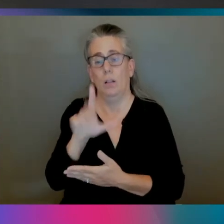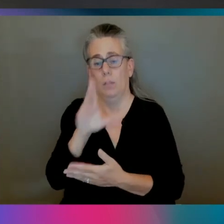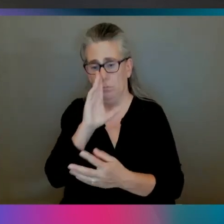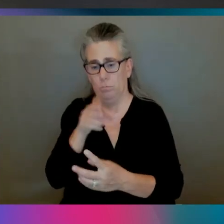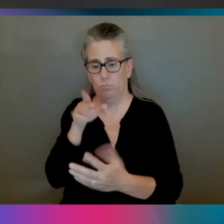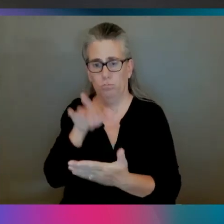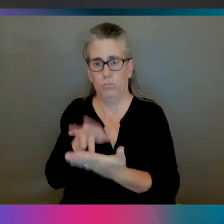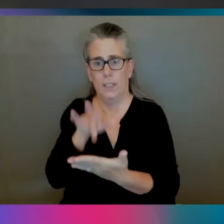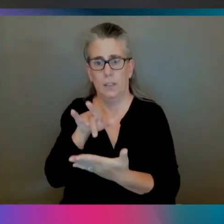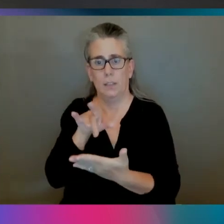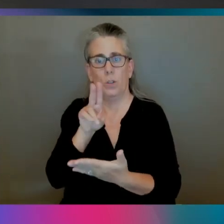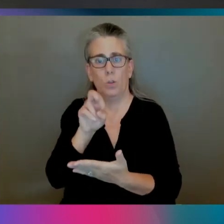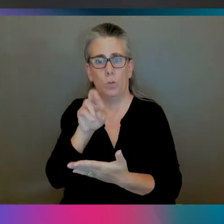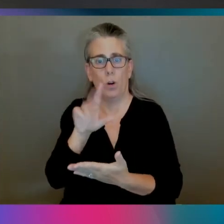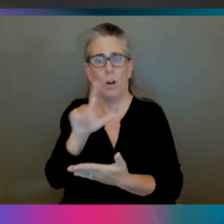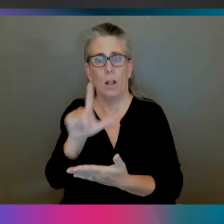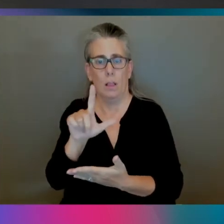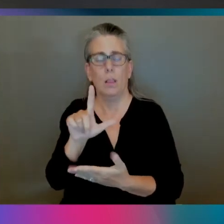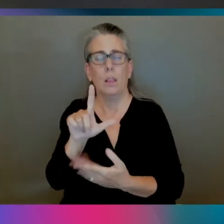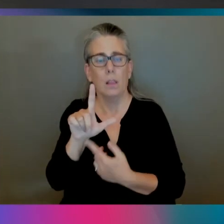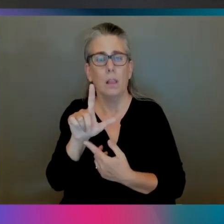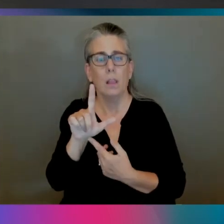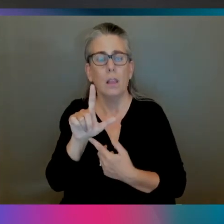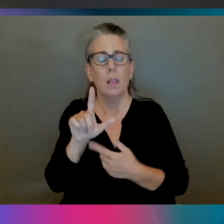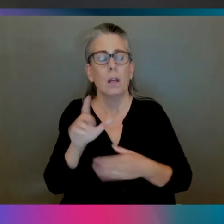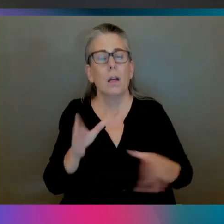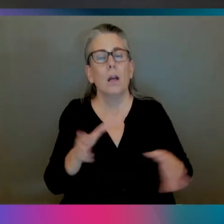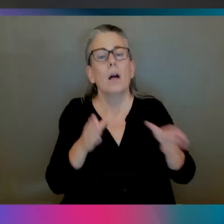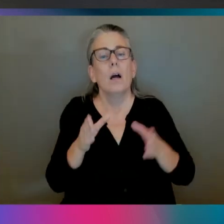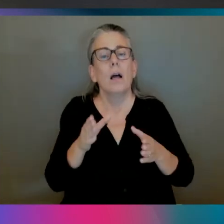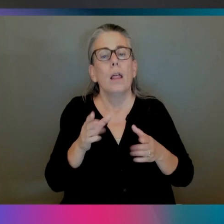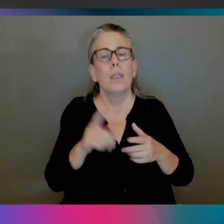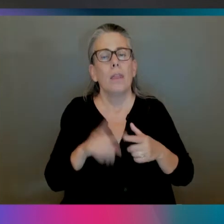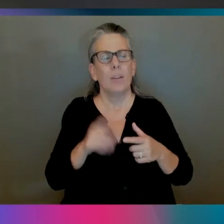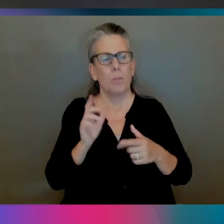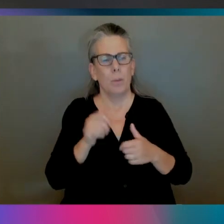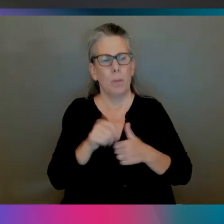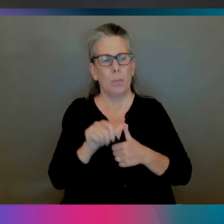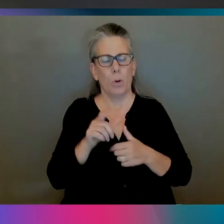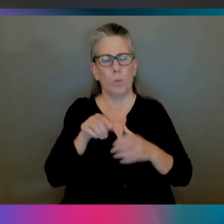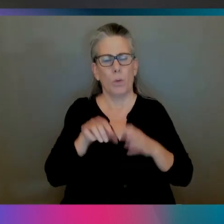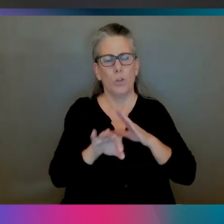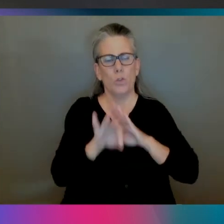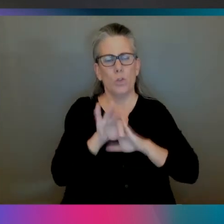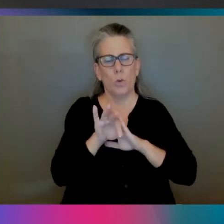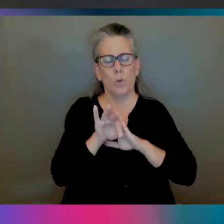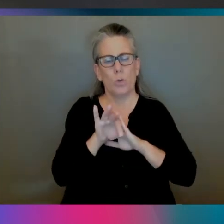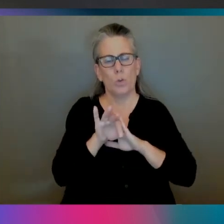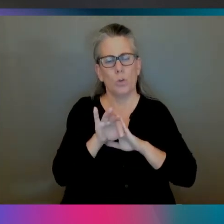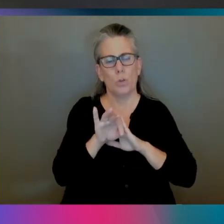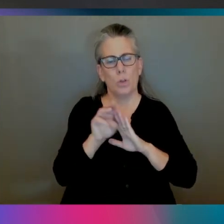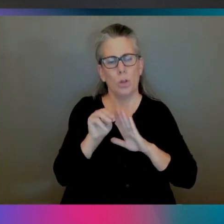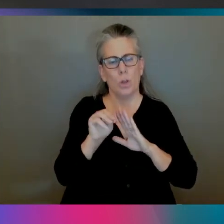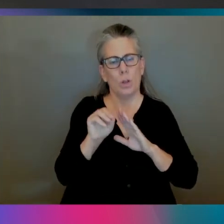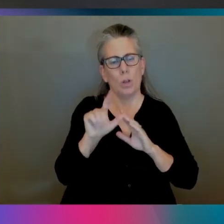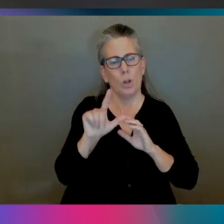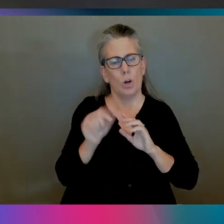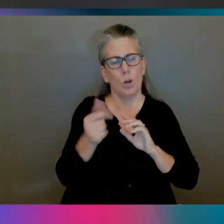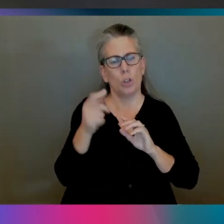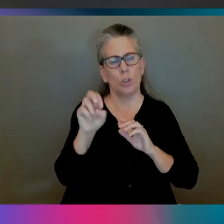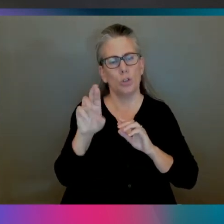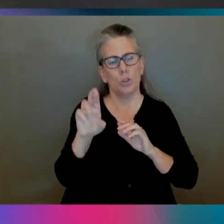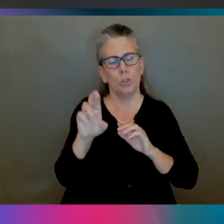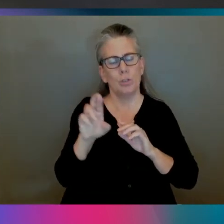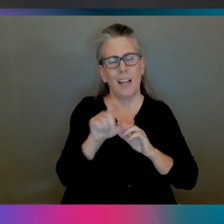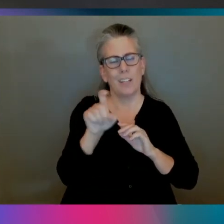we chose the ML M4X large. So you look here, we have just that. Well, we're saying all